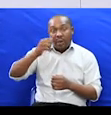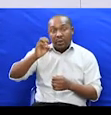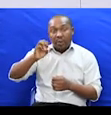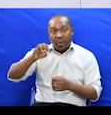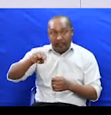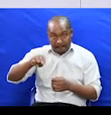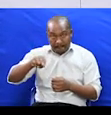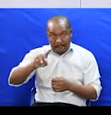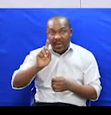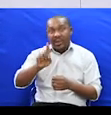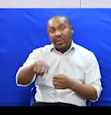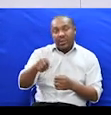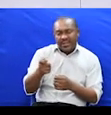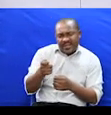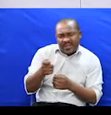is a small